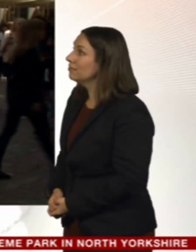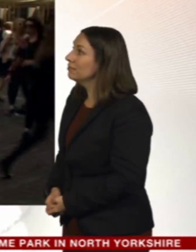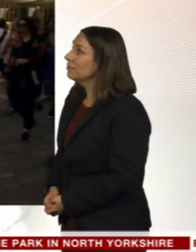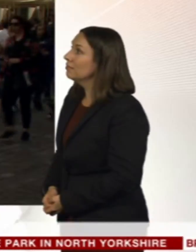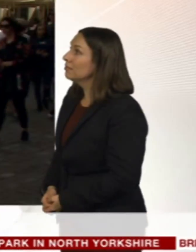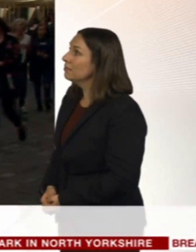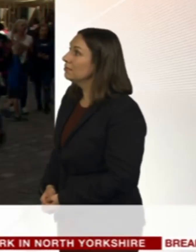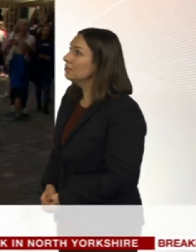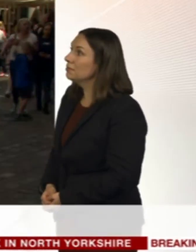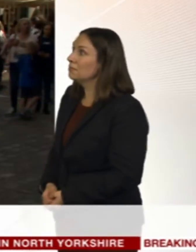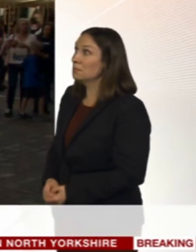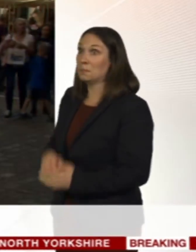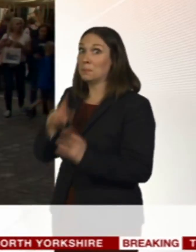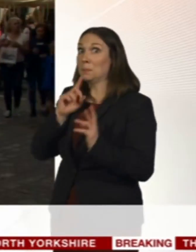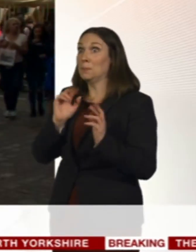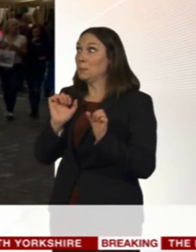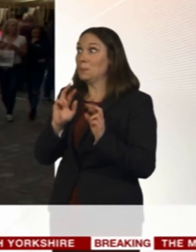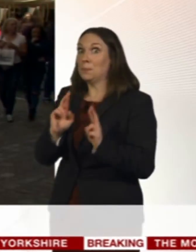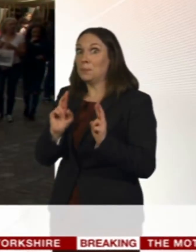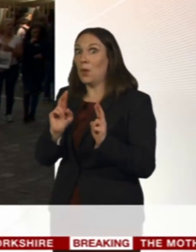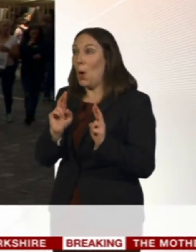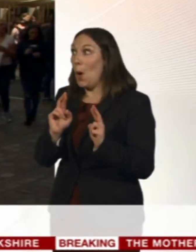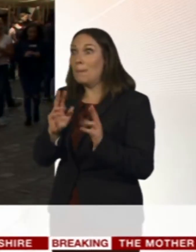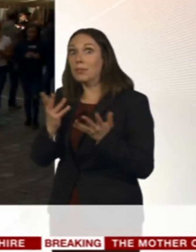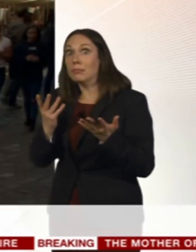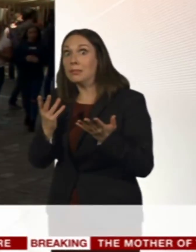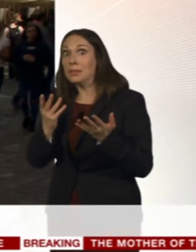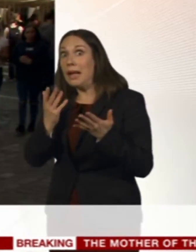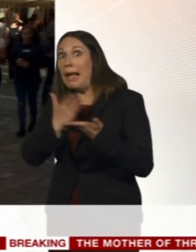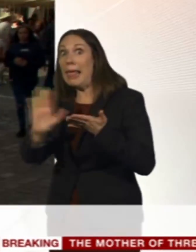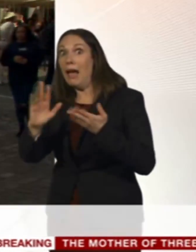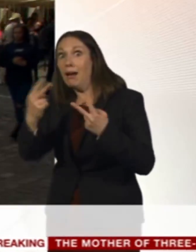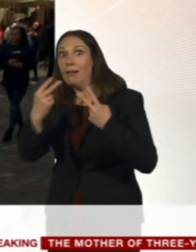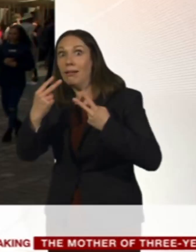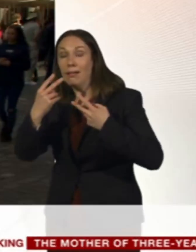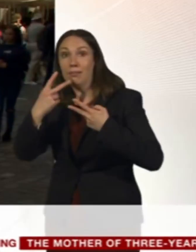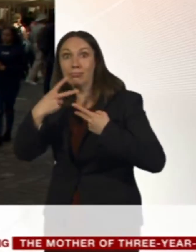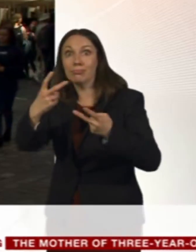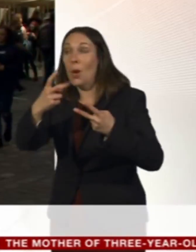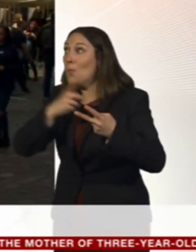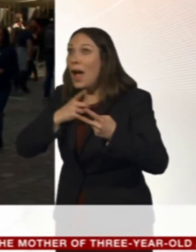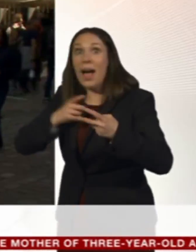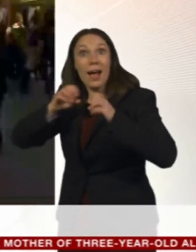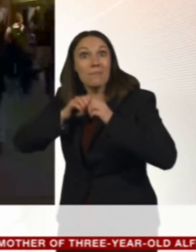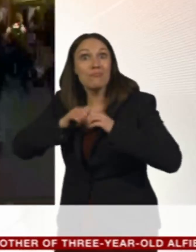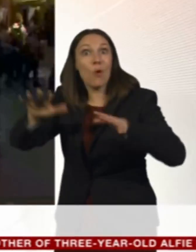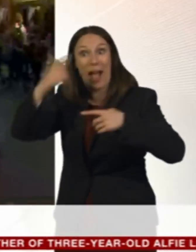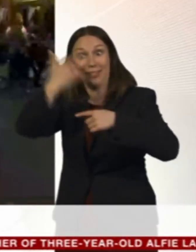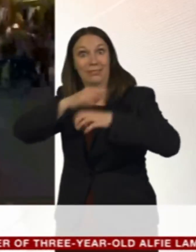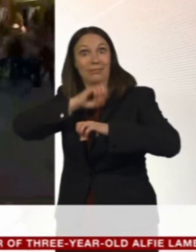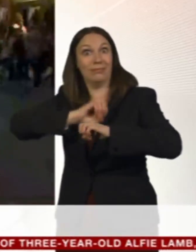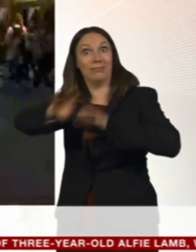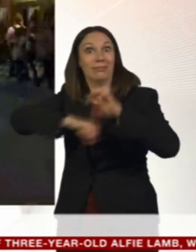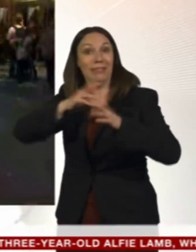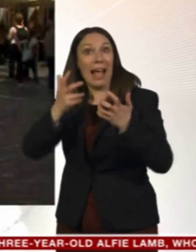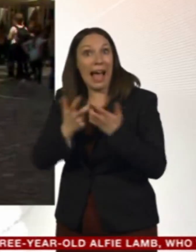Well, hopefully not, and I do hope you're hearing us loud and clear because we are broadcasting over the 5G. The BBC has today become the first British broadcaster